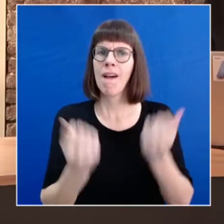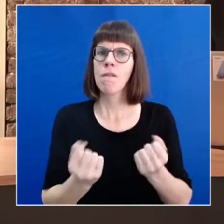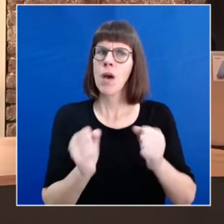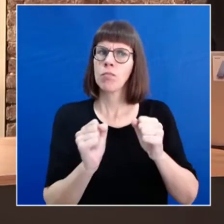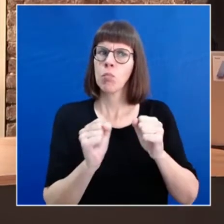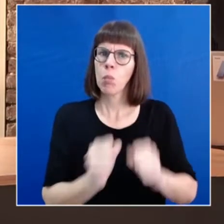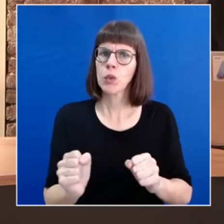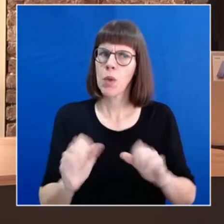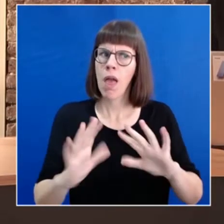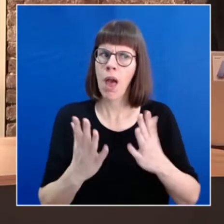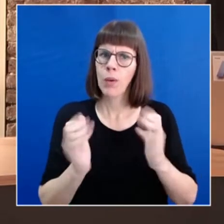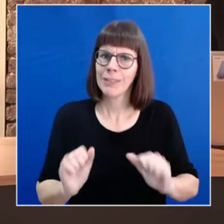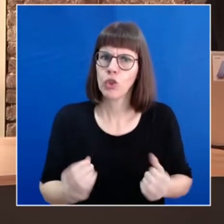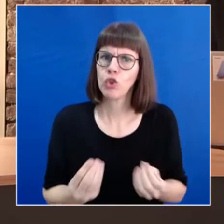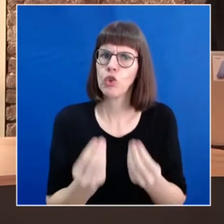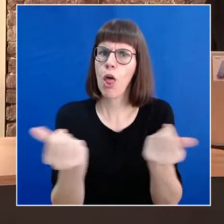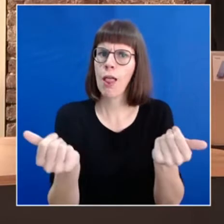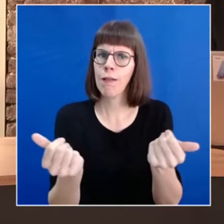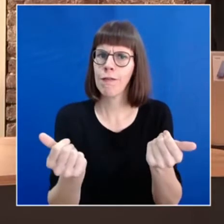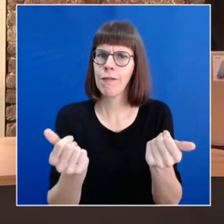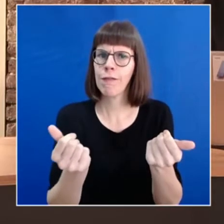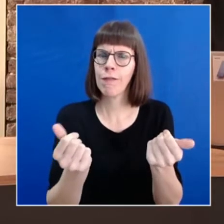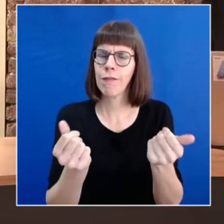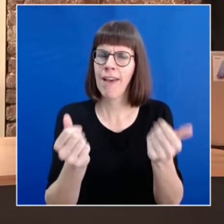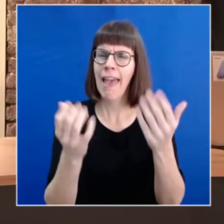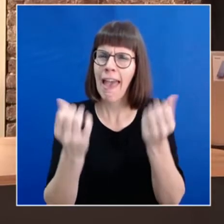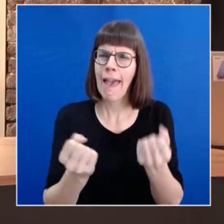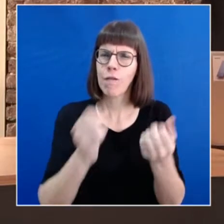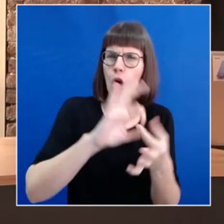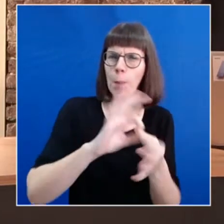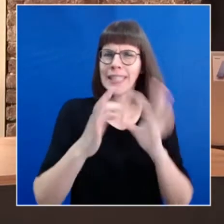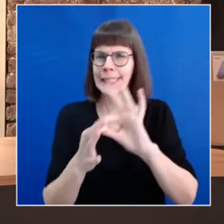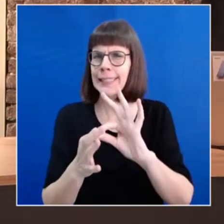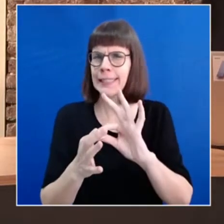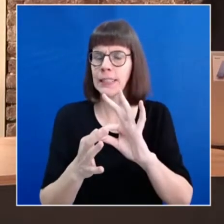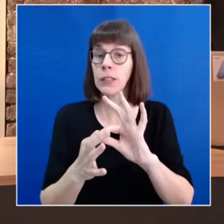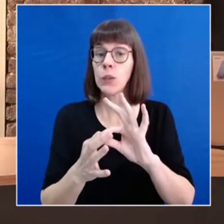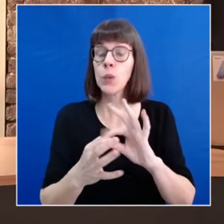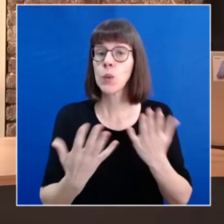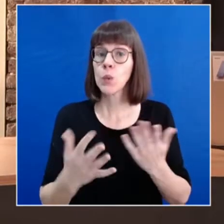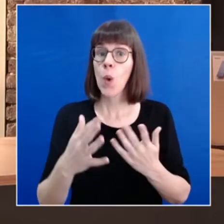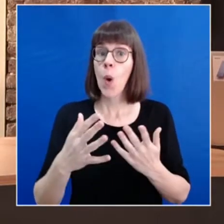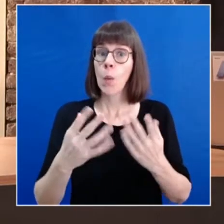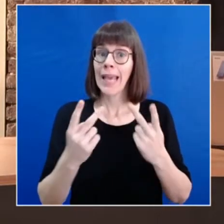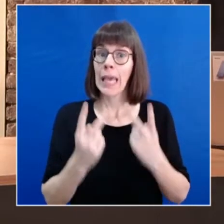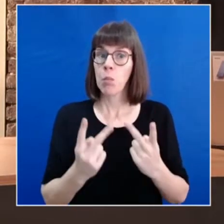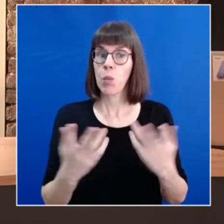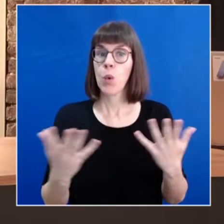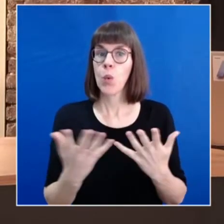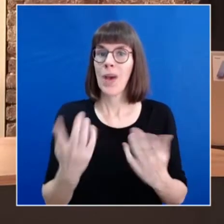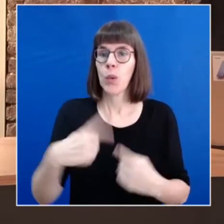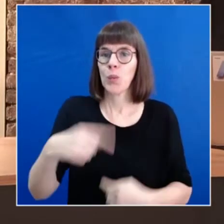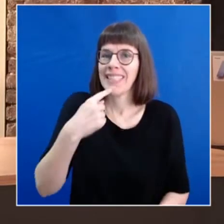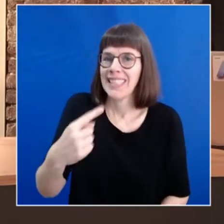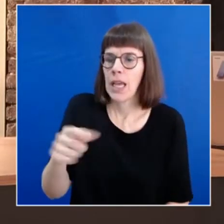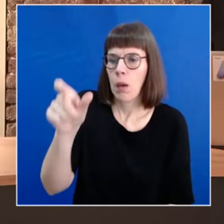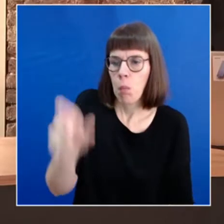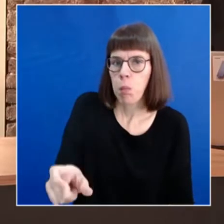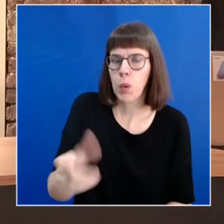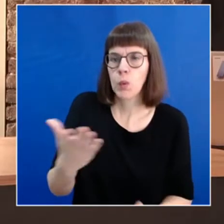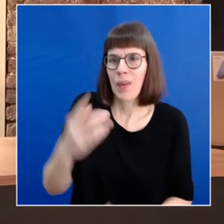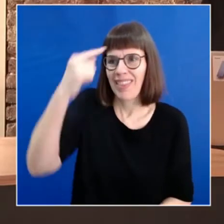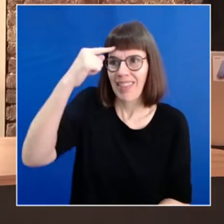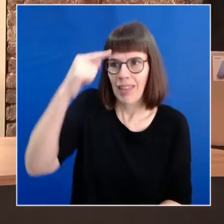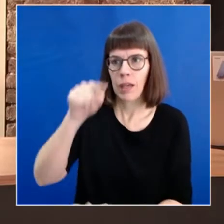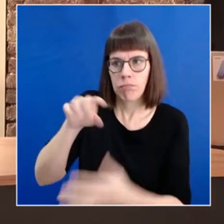there in the combinations. And it's really important what we say and what we think about this person. But also what Lisa thinks